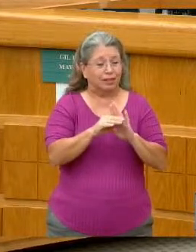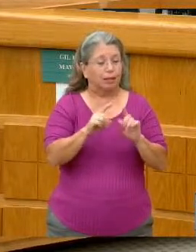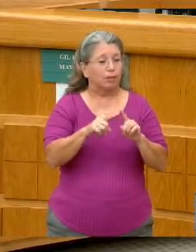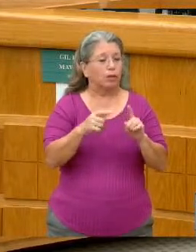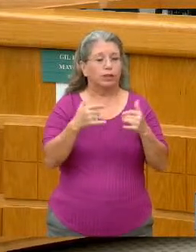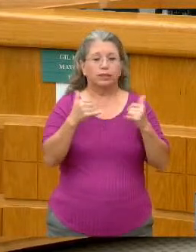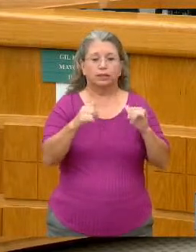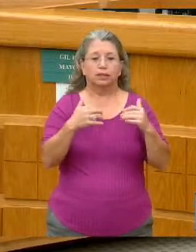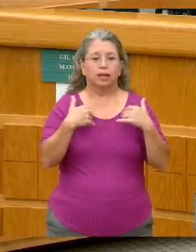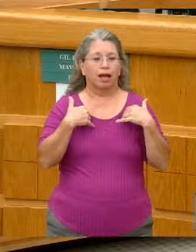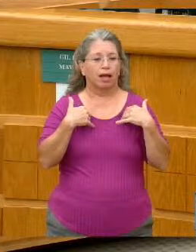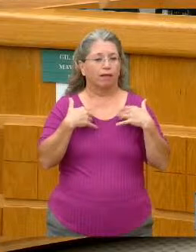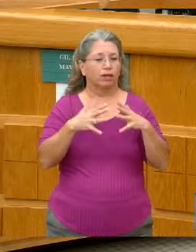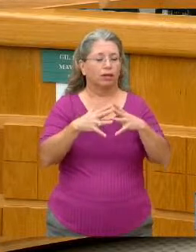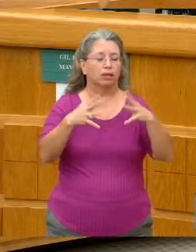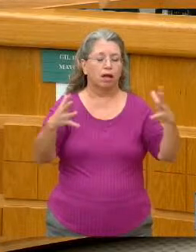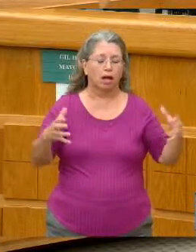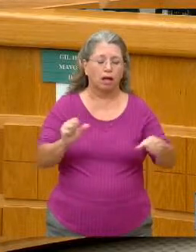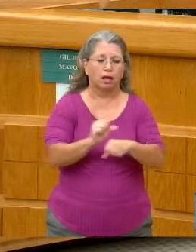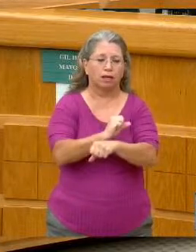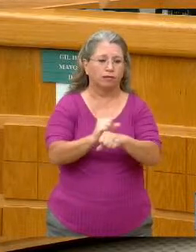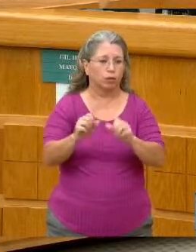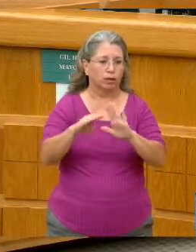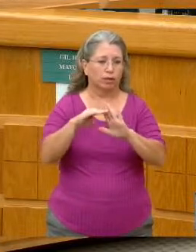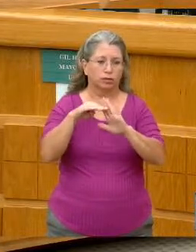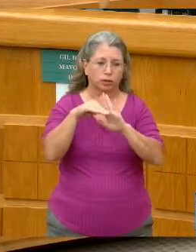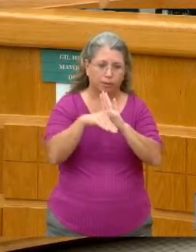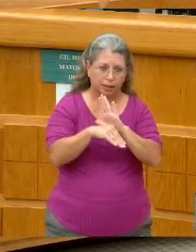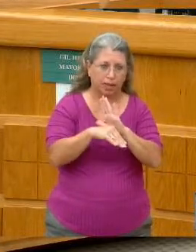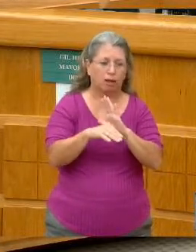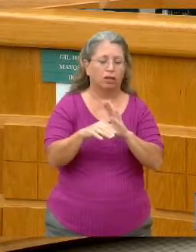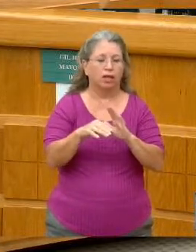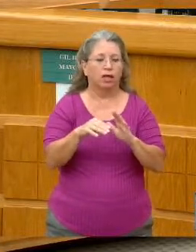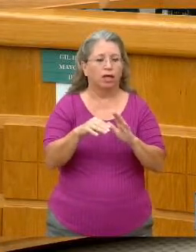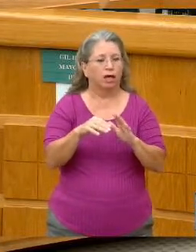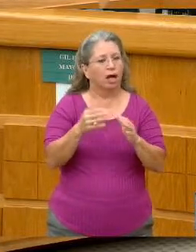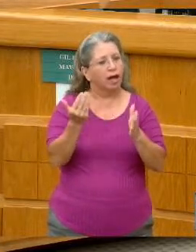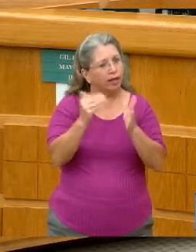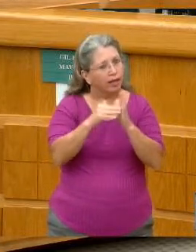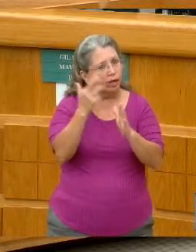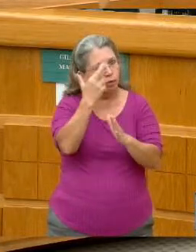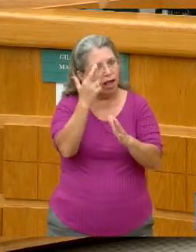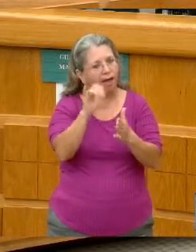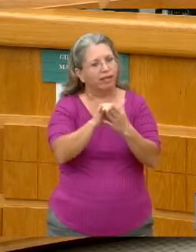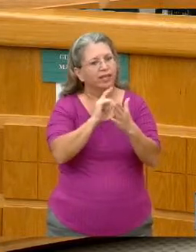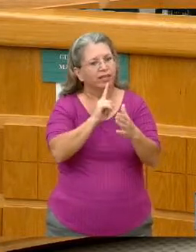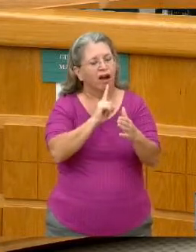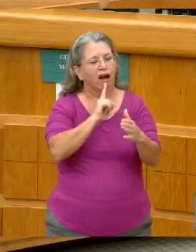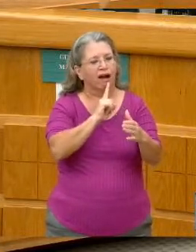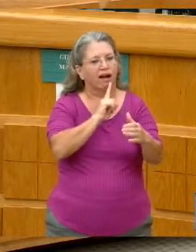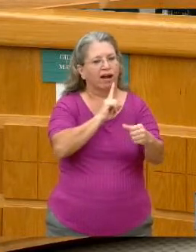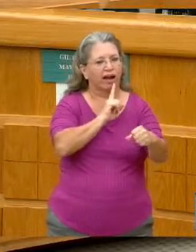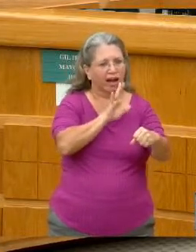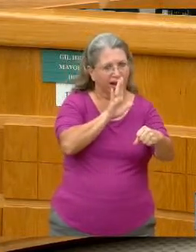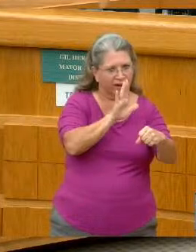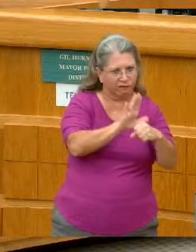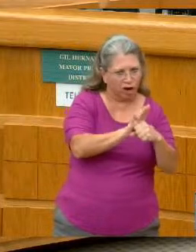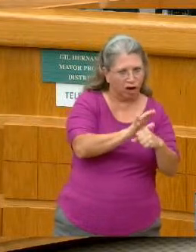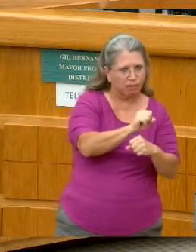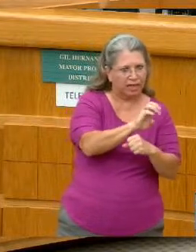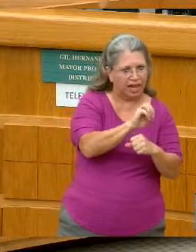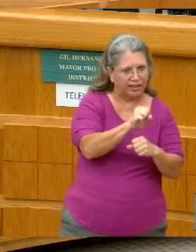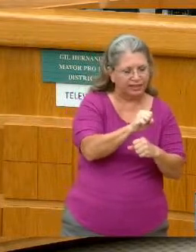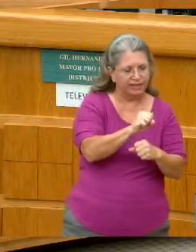come all the way down. Another thing to realize is, again, these are confirmed cases, not confirmed plus